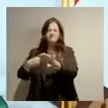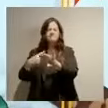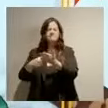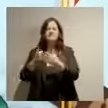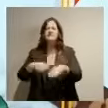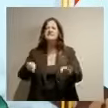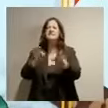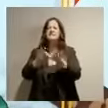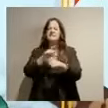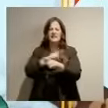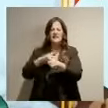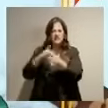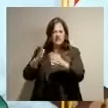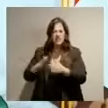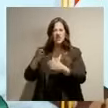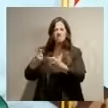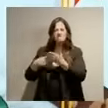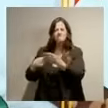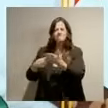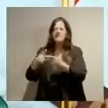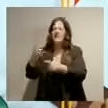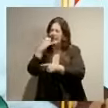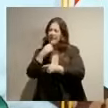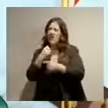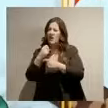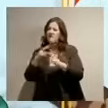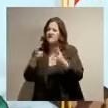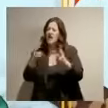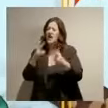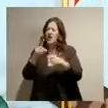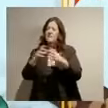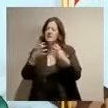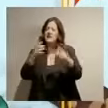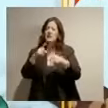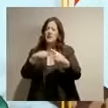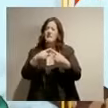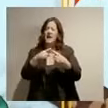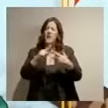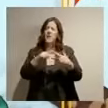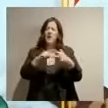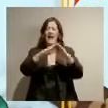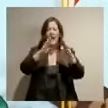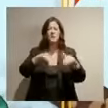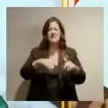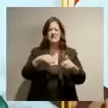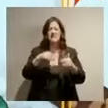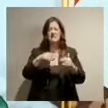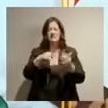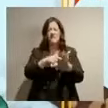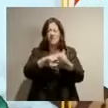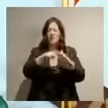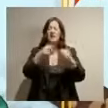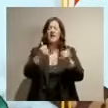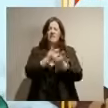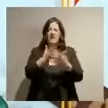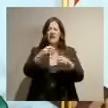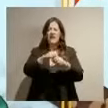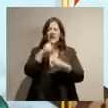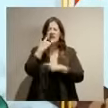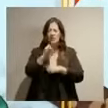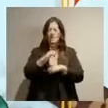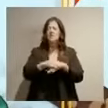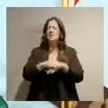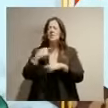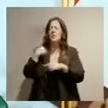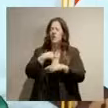legislative leaders that care deeply about that space. So we're maintaining a posture of engagement. We'll make a determination. We'll